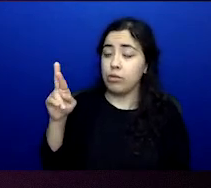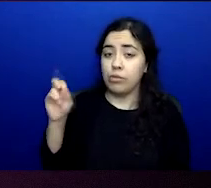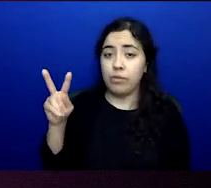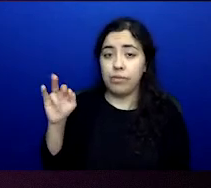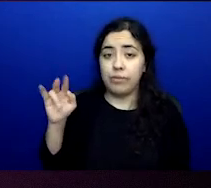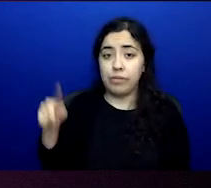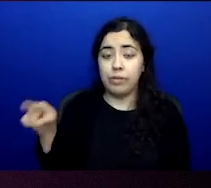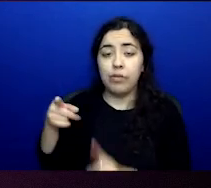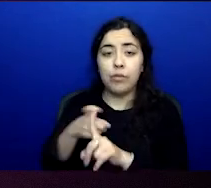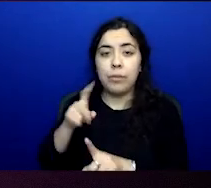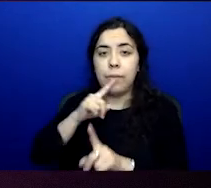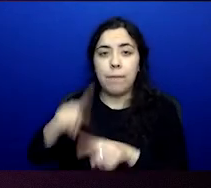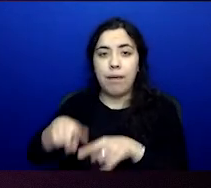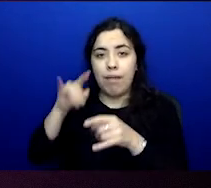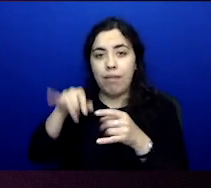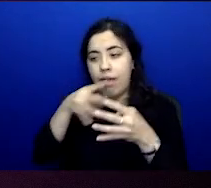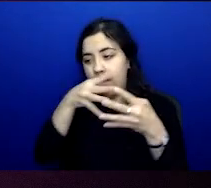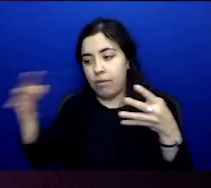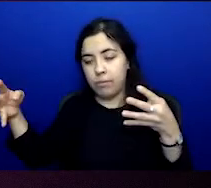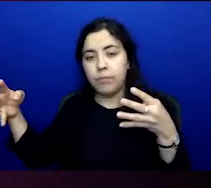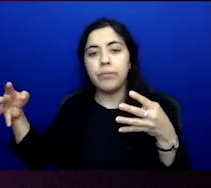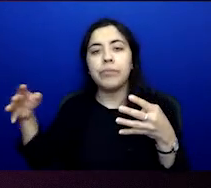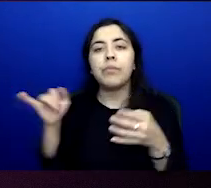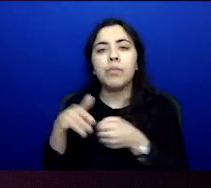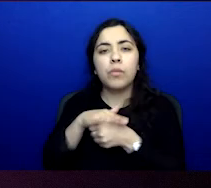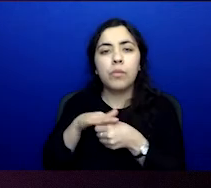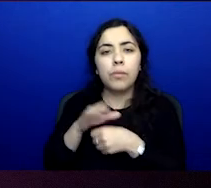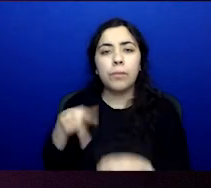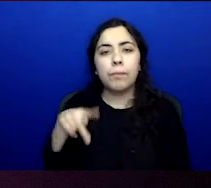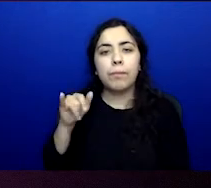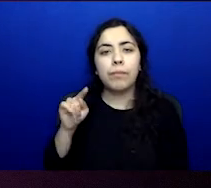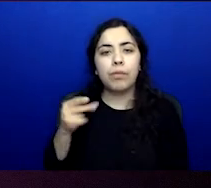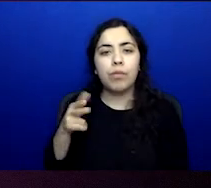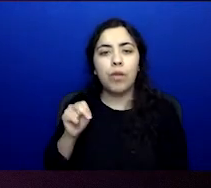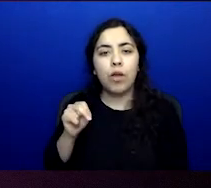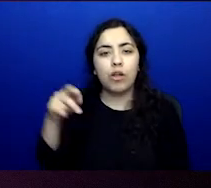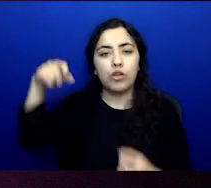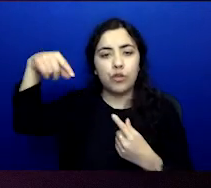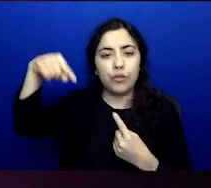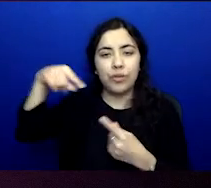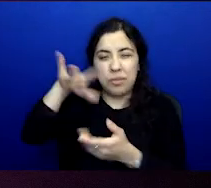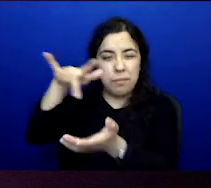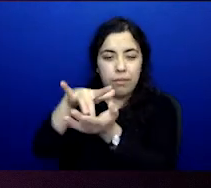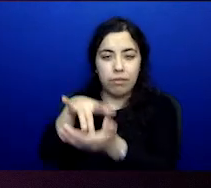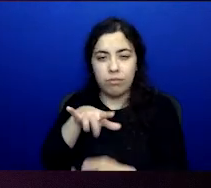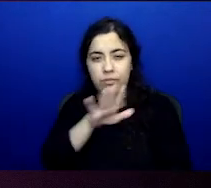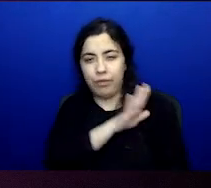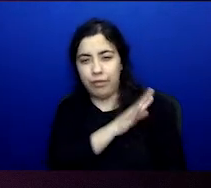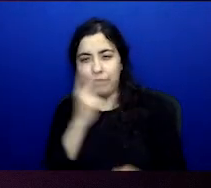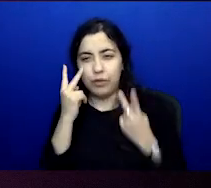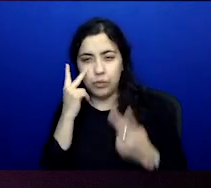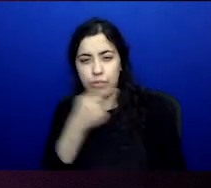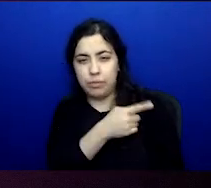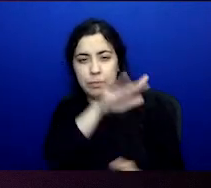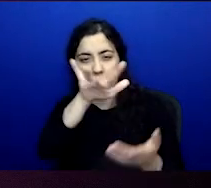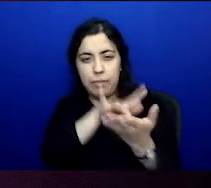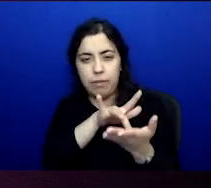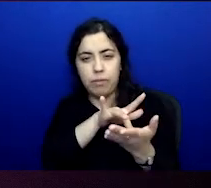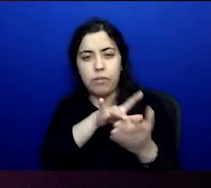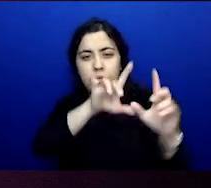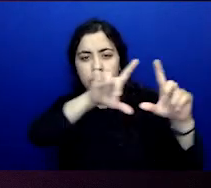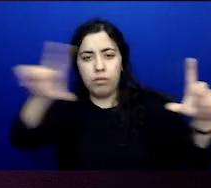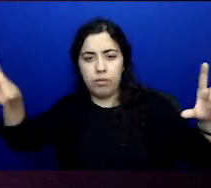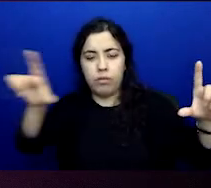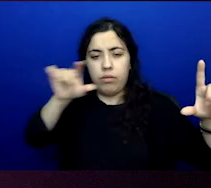command line, a locally spawned Python server, as what you see in the middle there, will serve this data to the